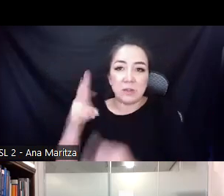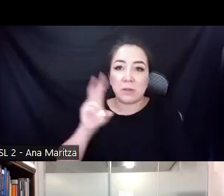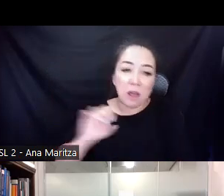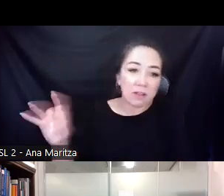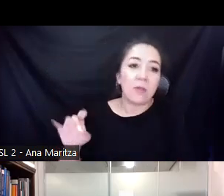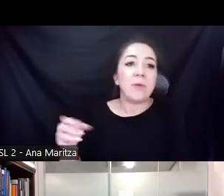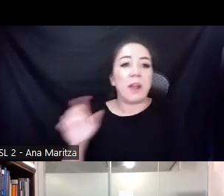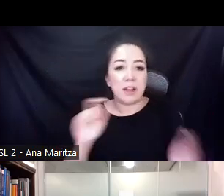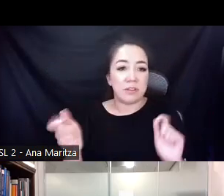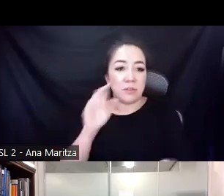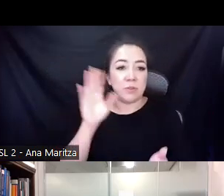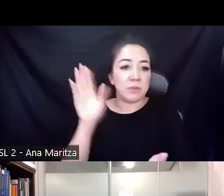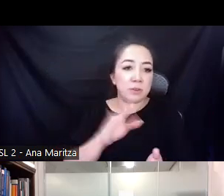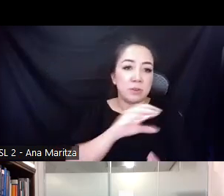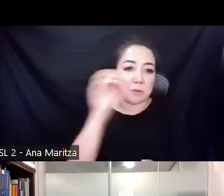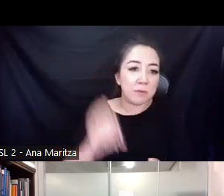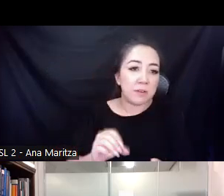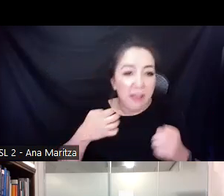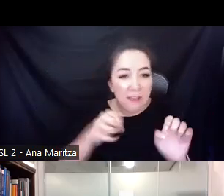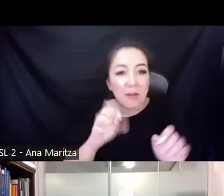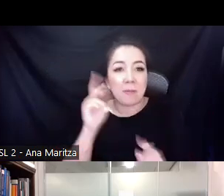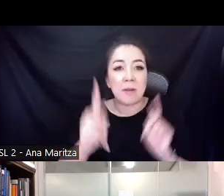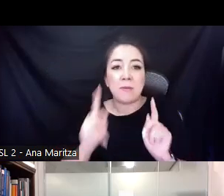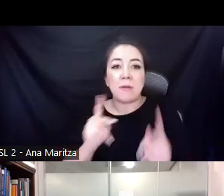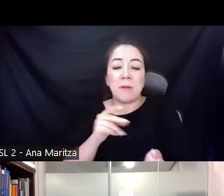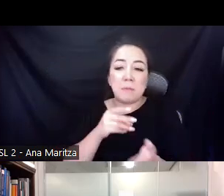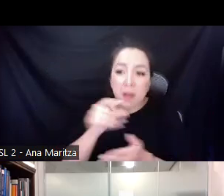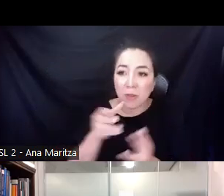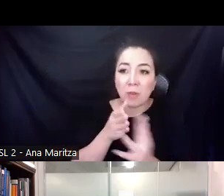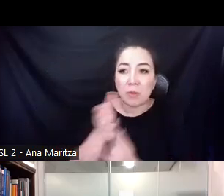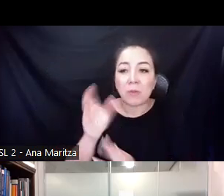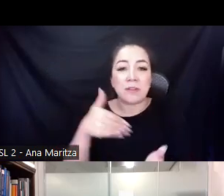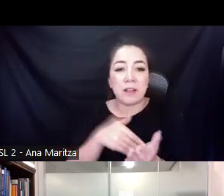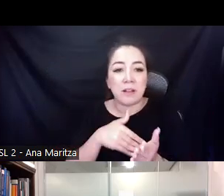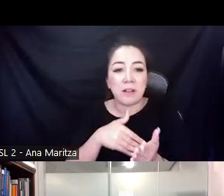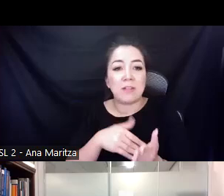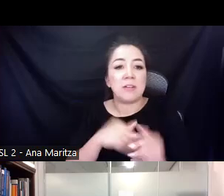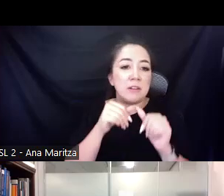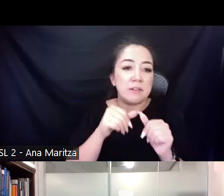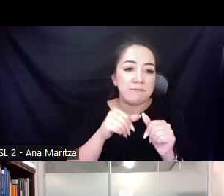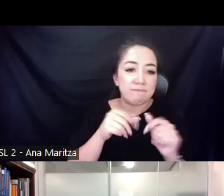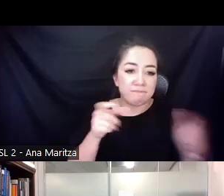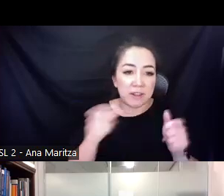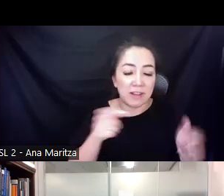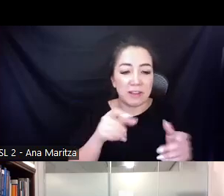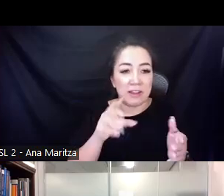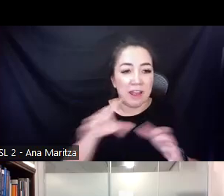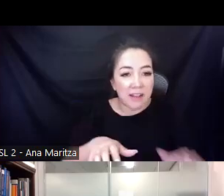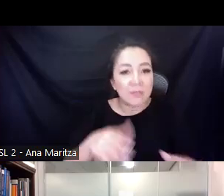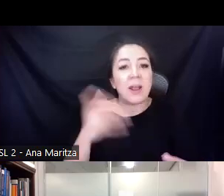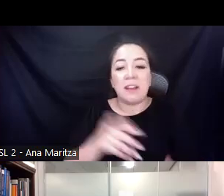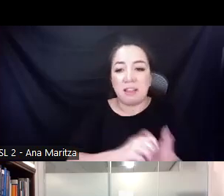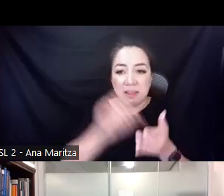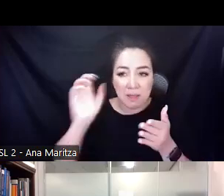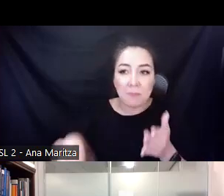have had to reduce the percentage of effort people are being able to be paid for through the center to conduct the activities. And we've had to eliminate a number